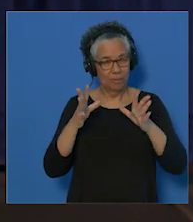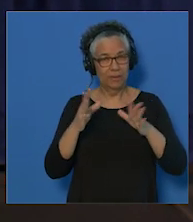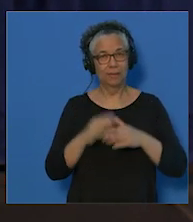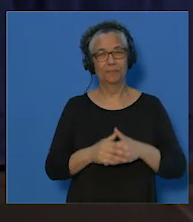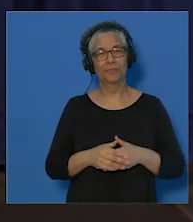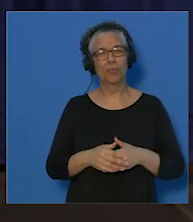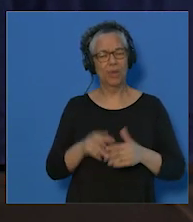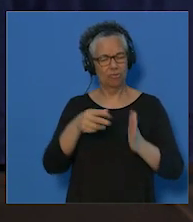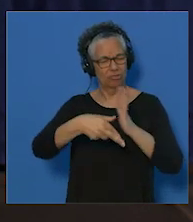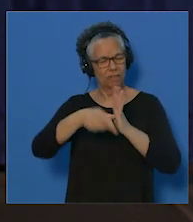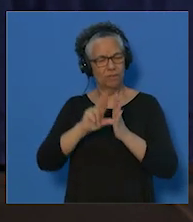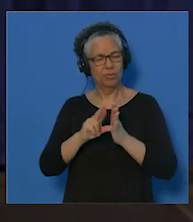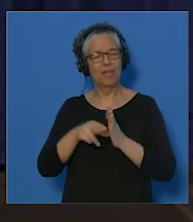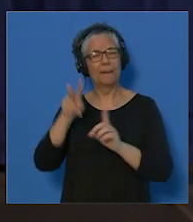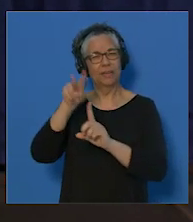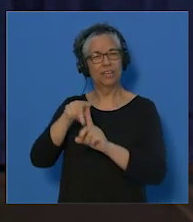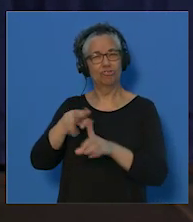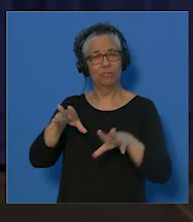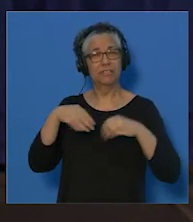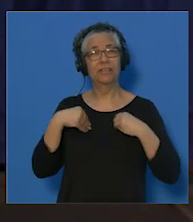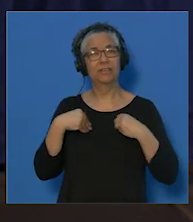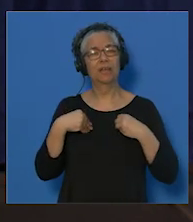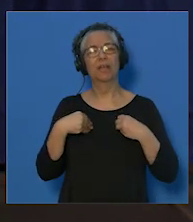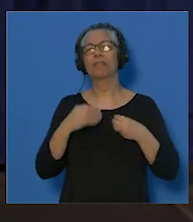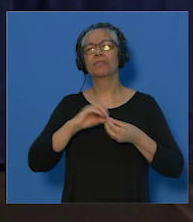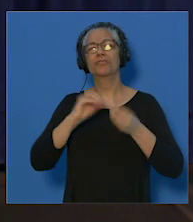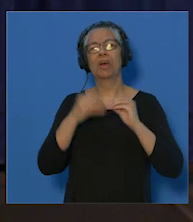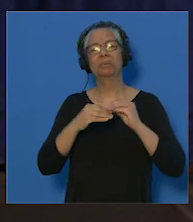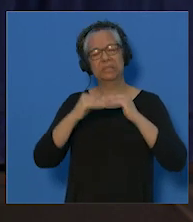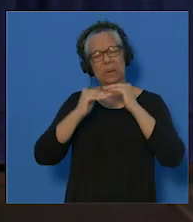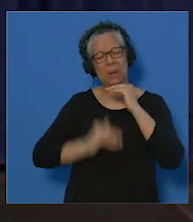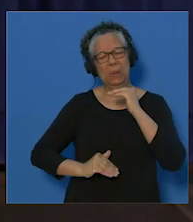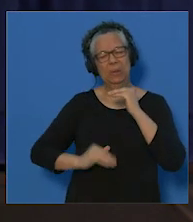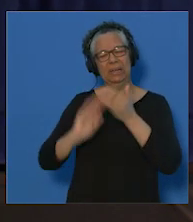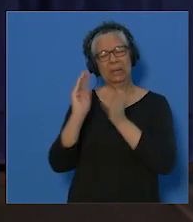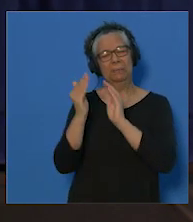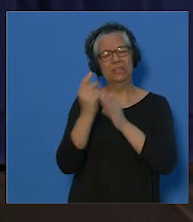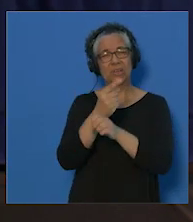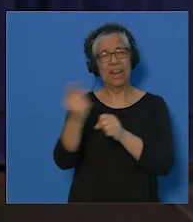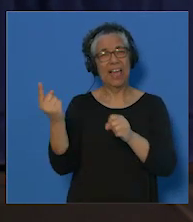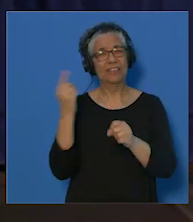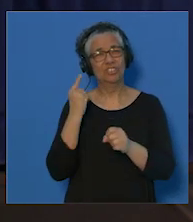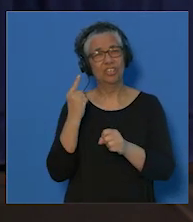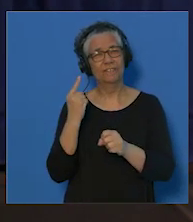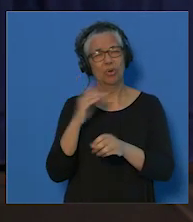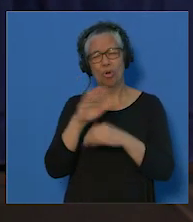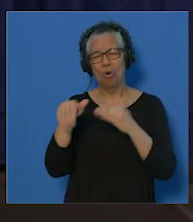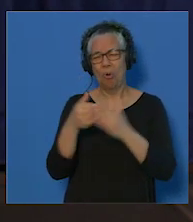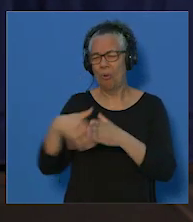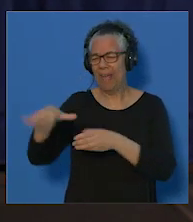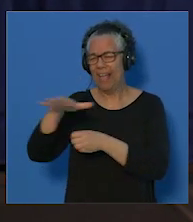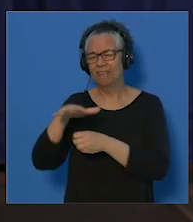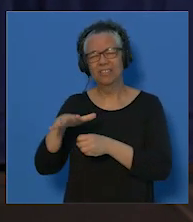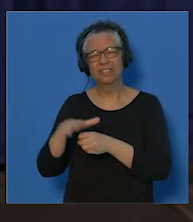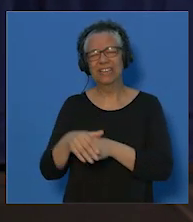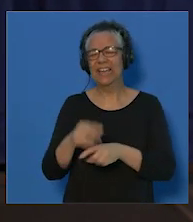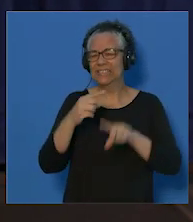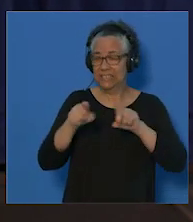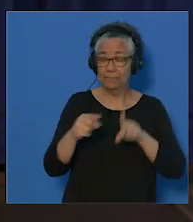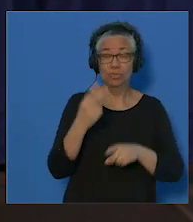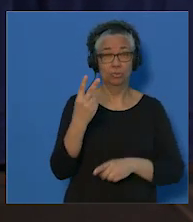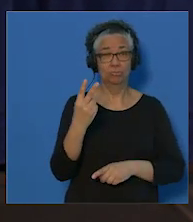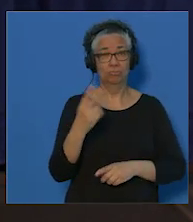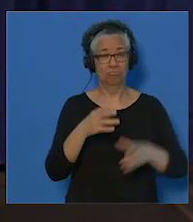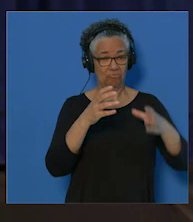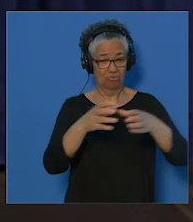this morning, we noted the number of applicants submitted is lower than that of last year for all categories, with the exception of 2.